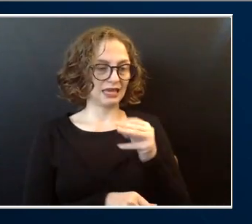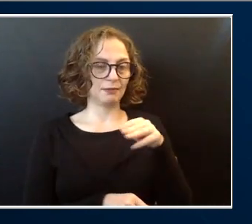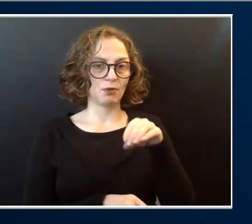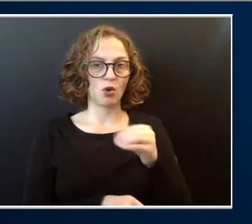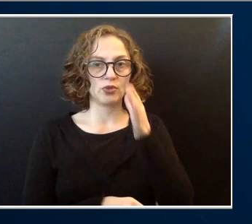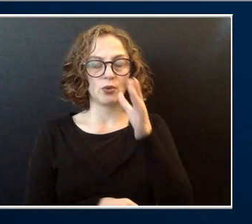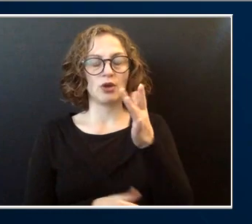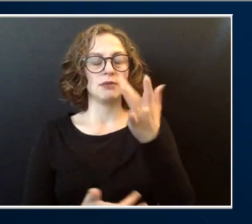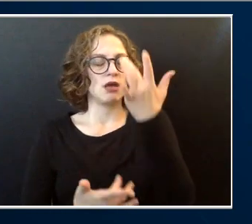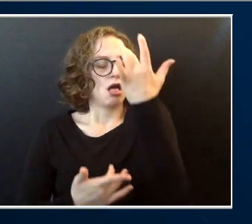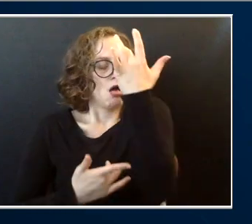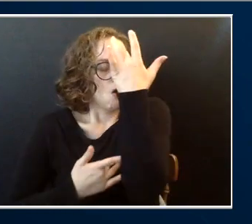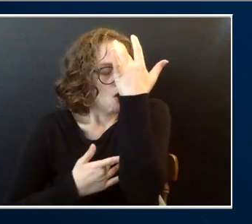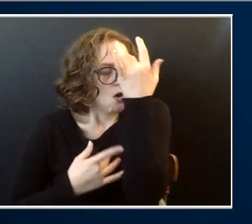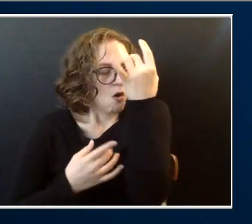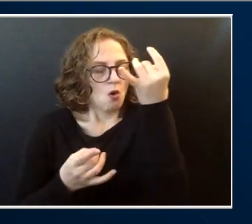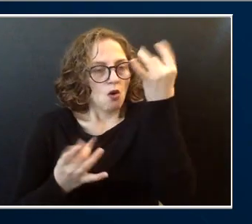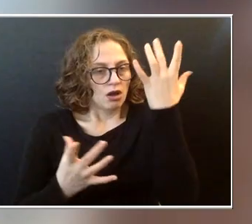that fair?